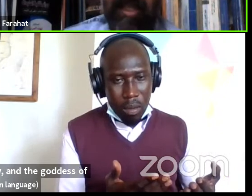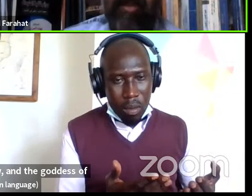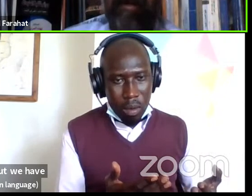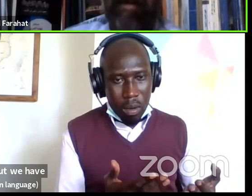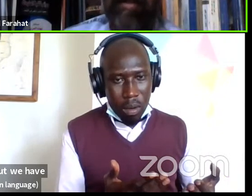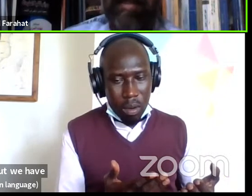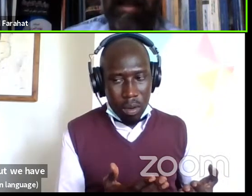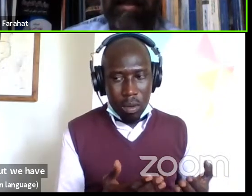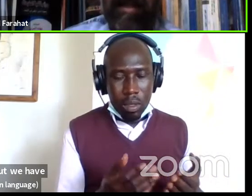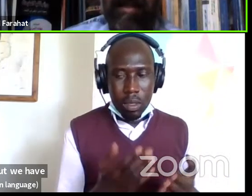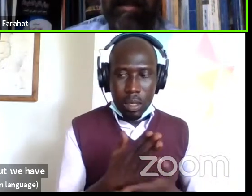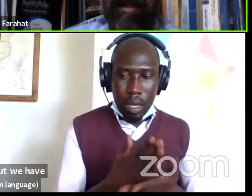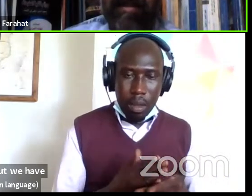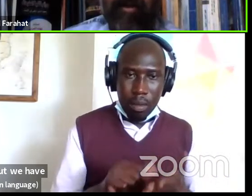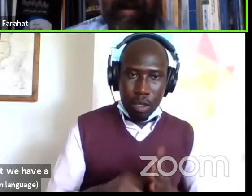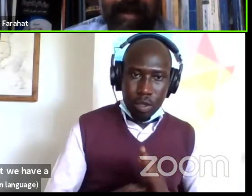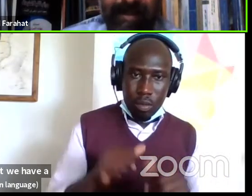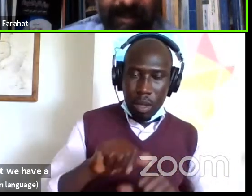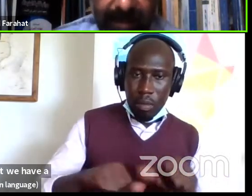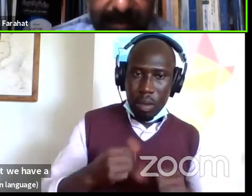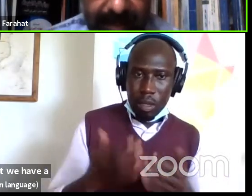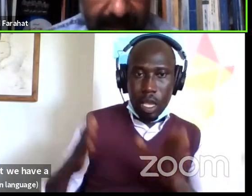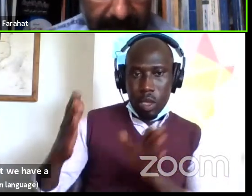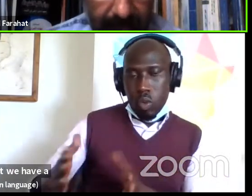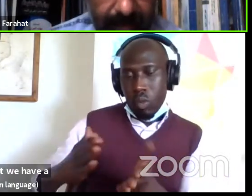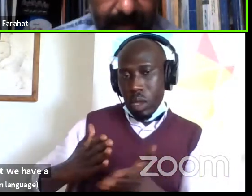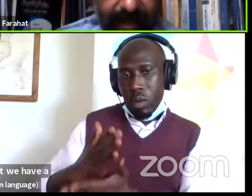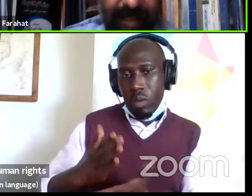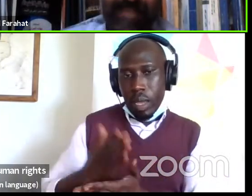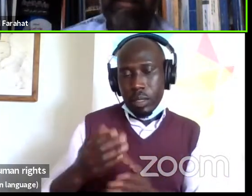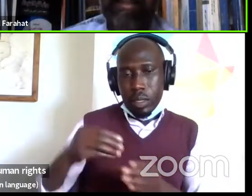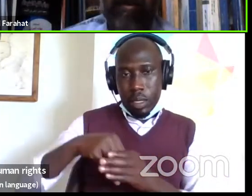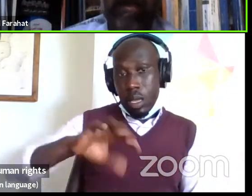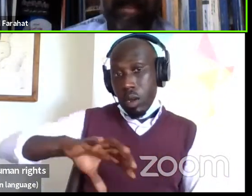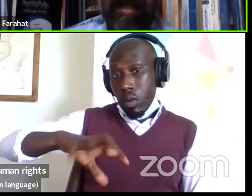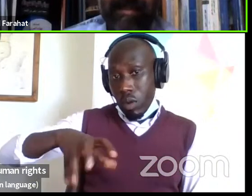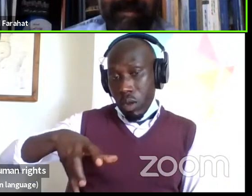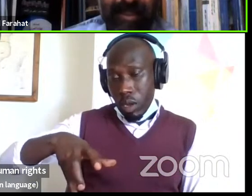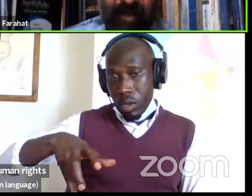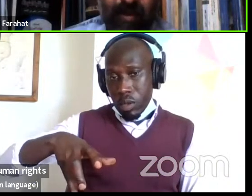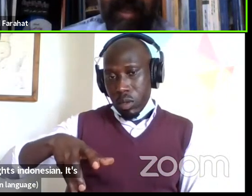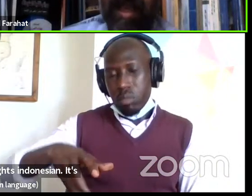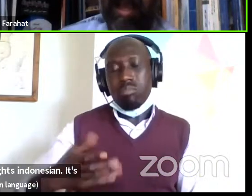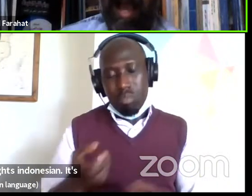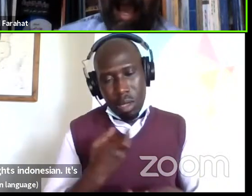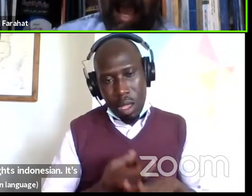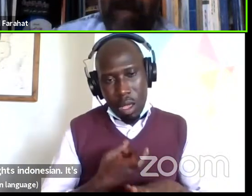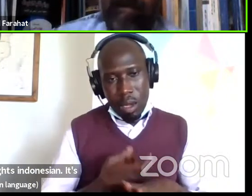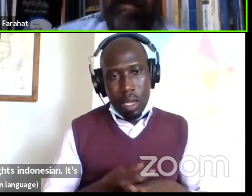concern and issue about the human rights in the region. It's very complicated issue.